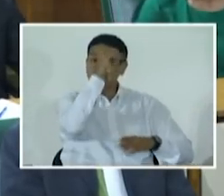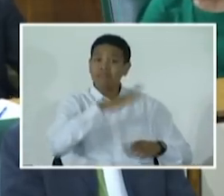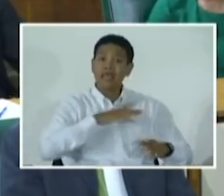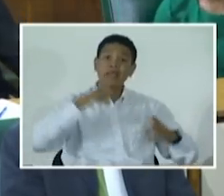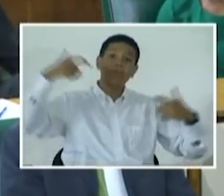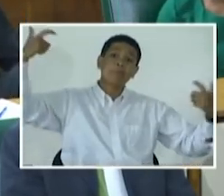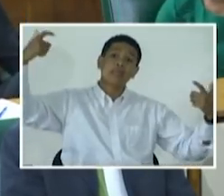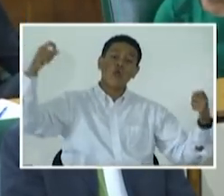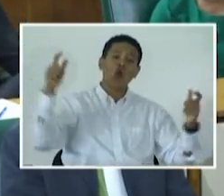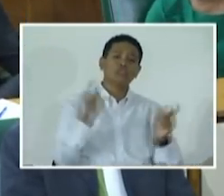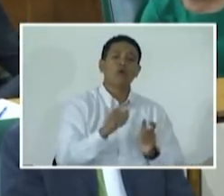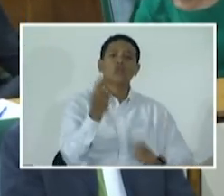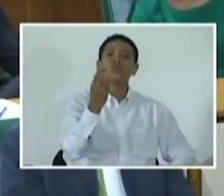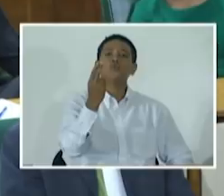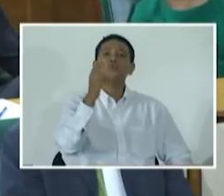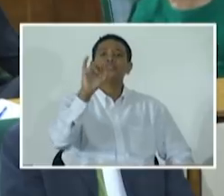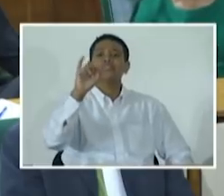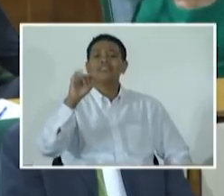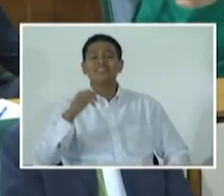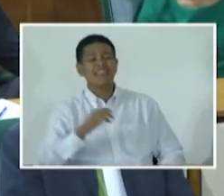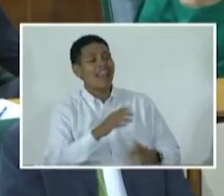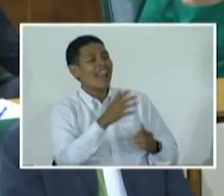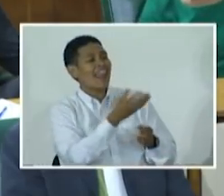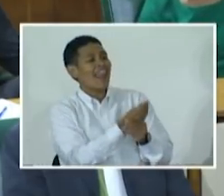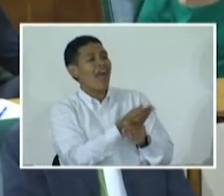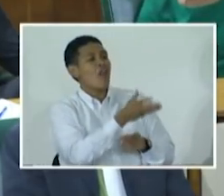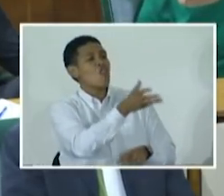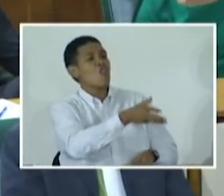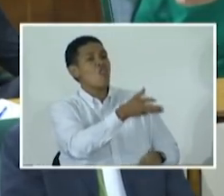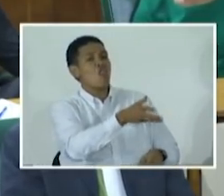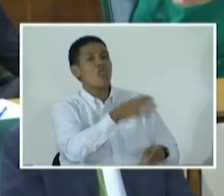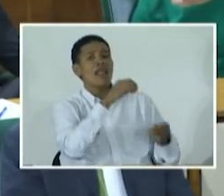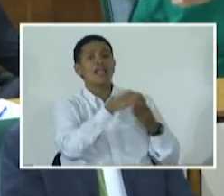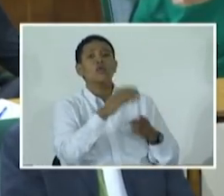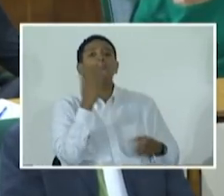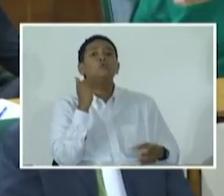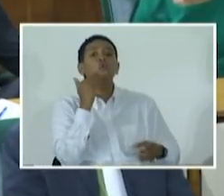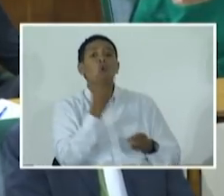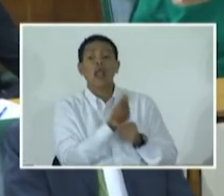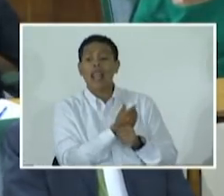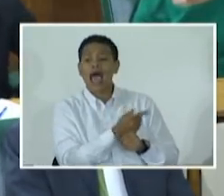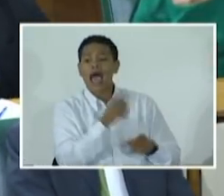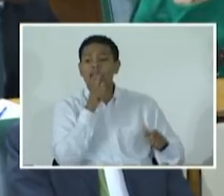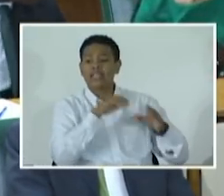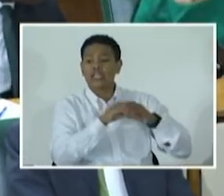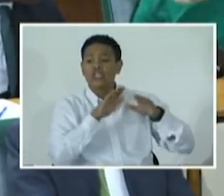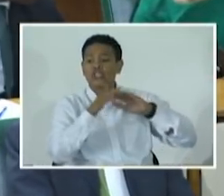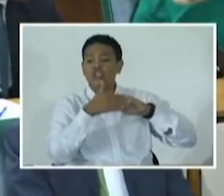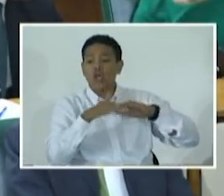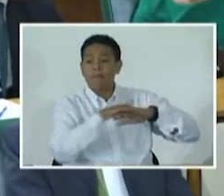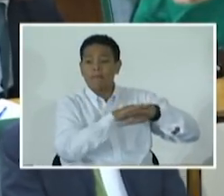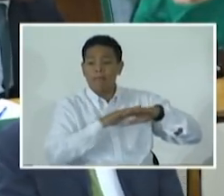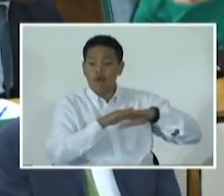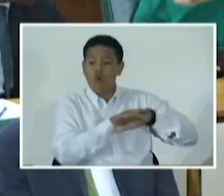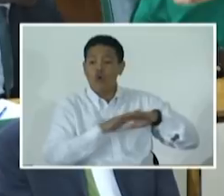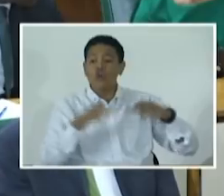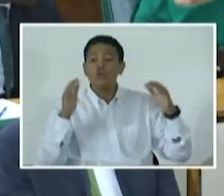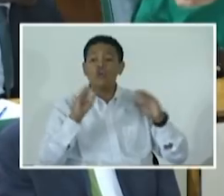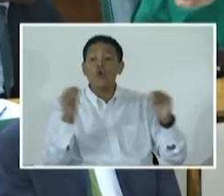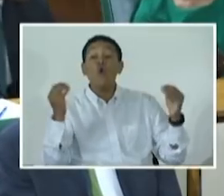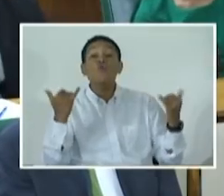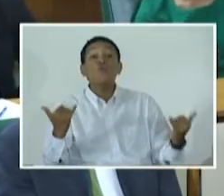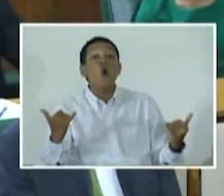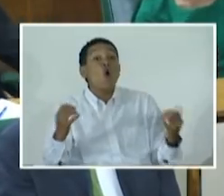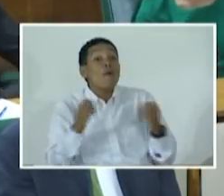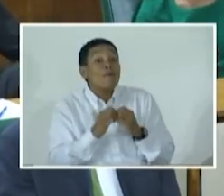or small, to utilize idle lands, including idle sugar lands, right across Jamaica. Now more than